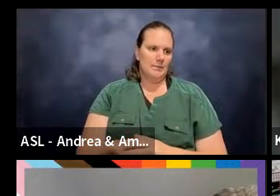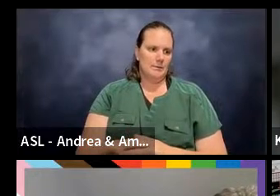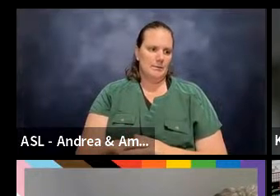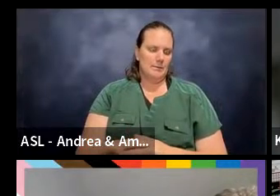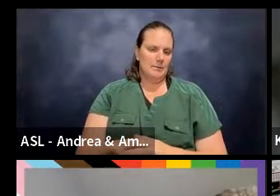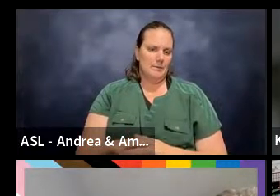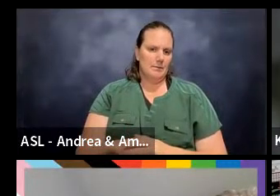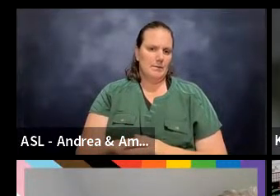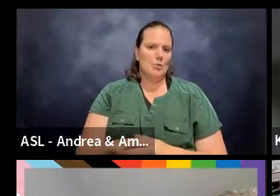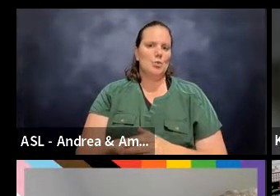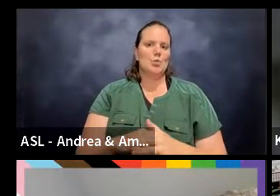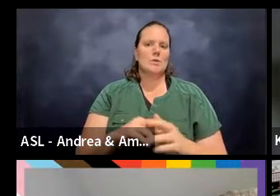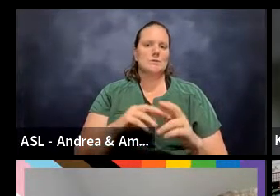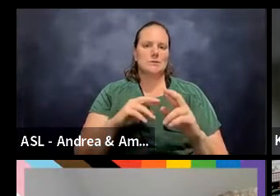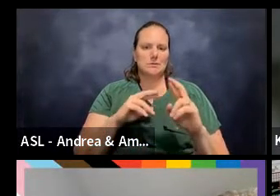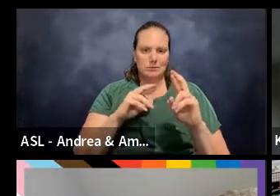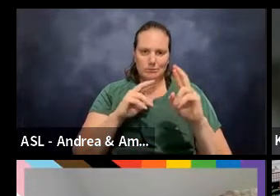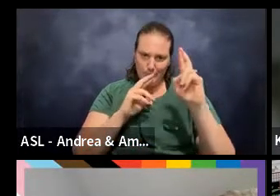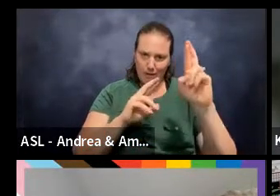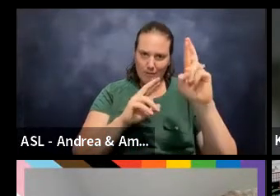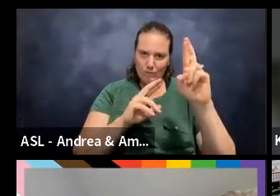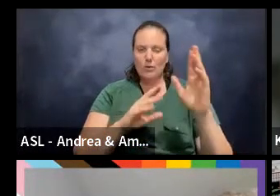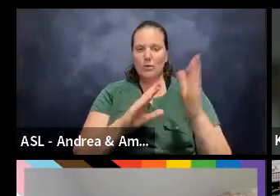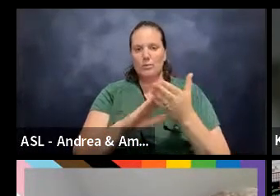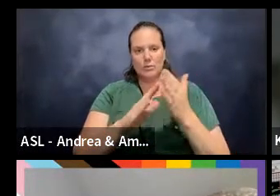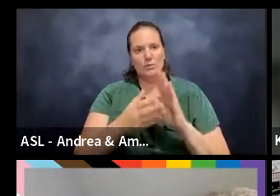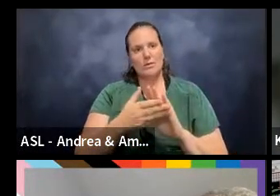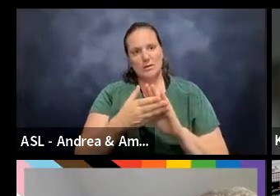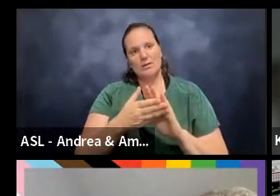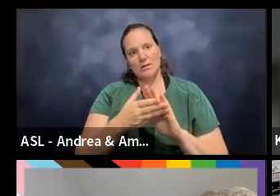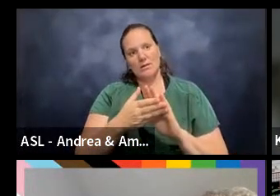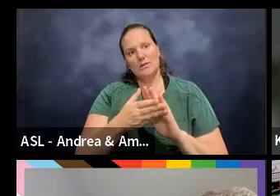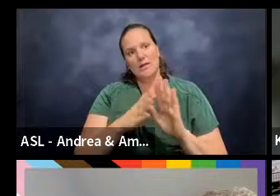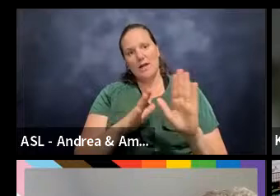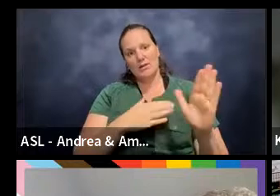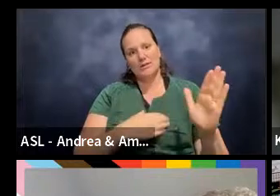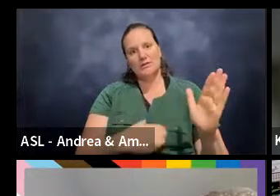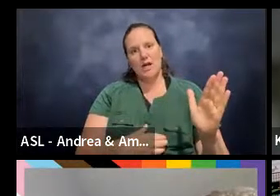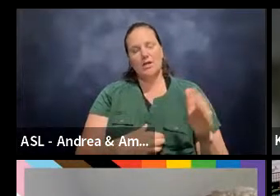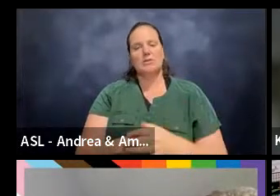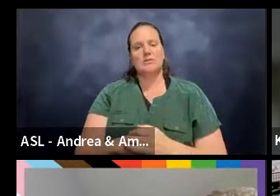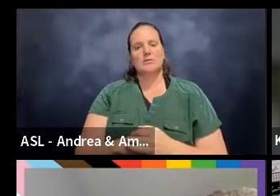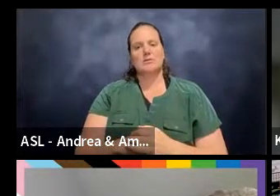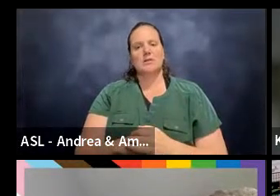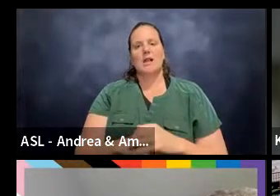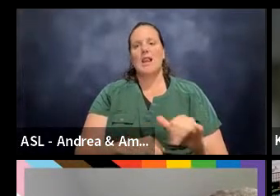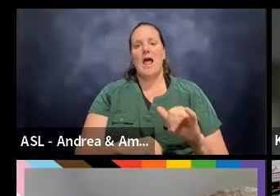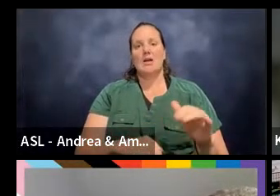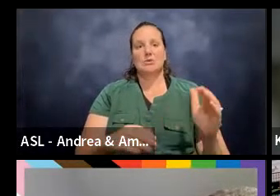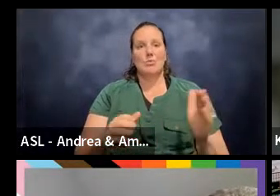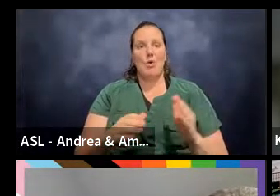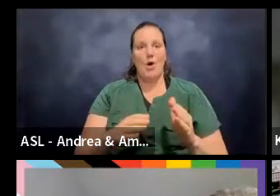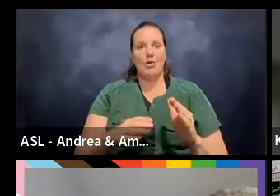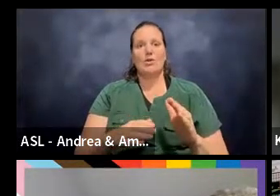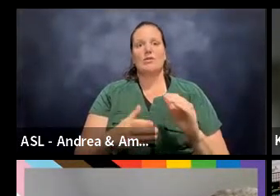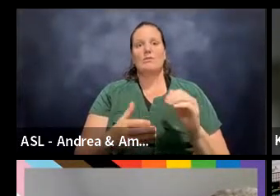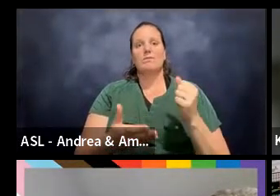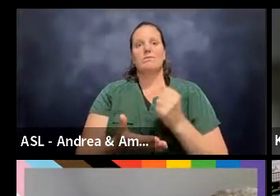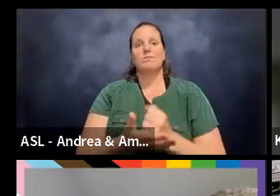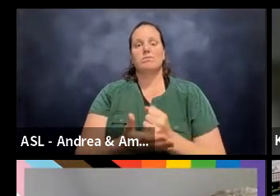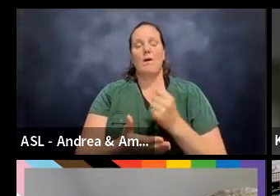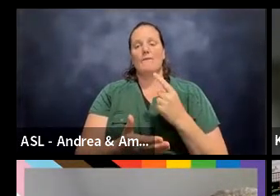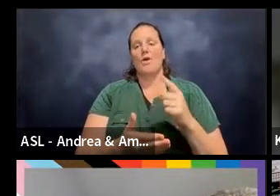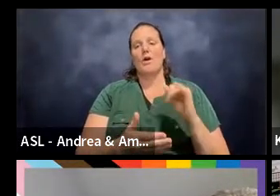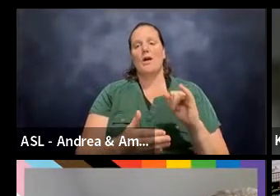is respectful of the community's desires. Things such as the smaller footprint for an